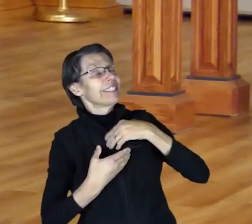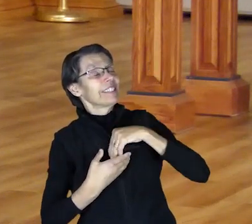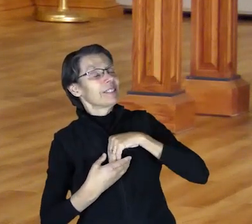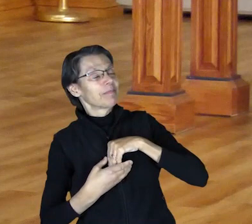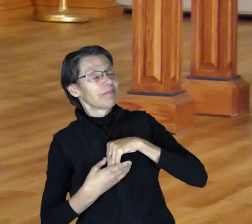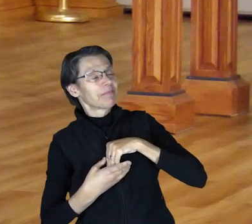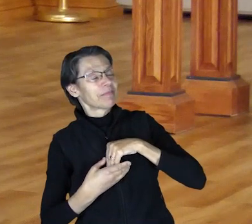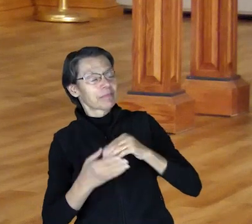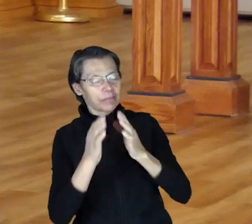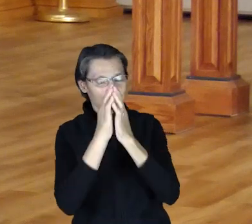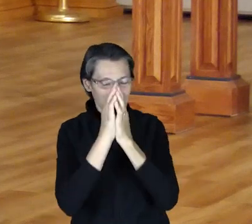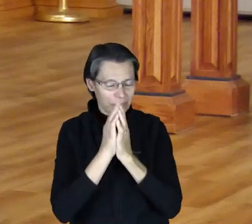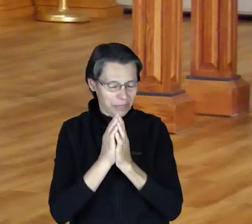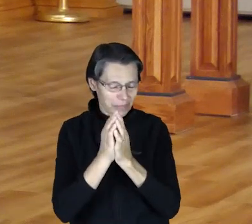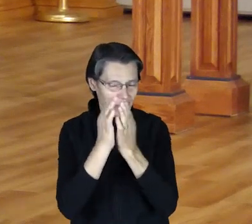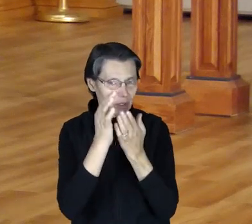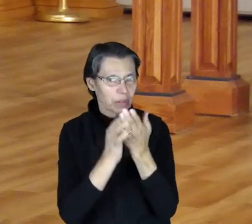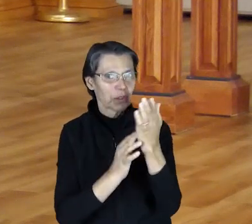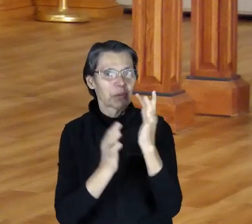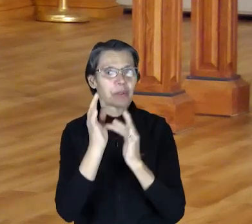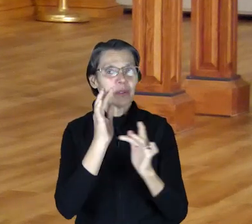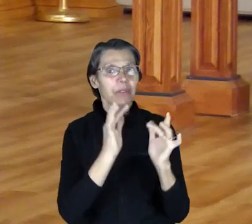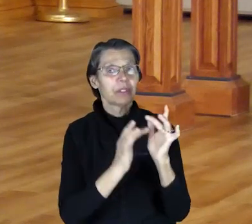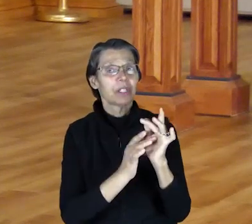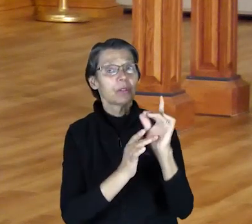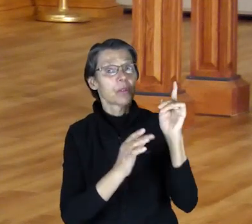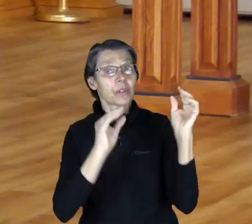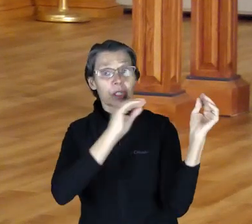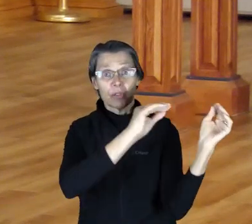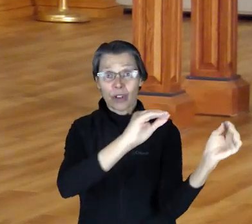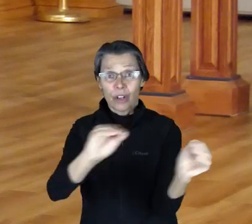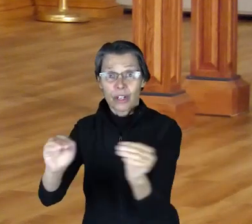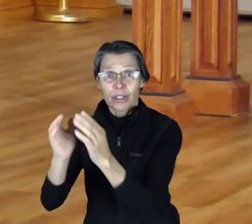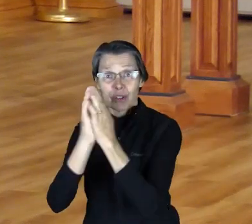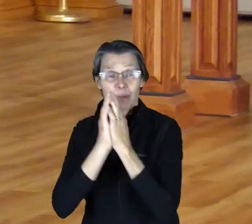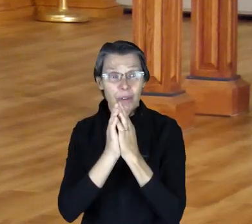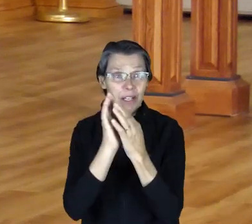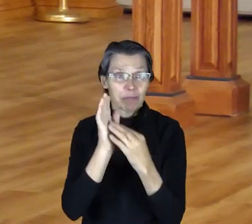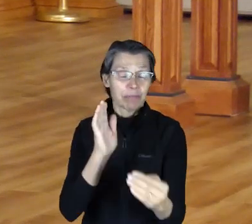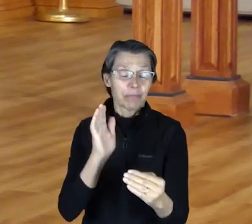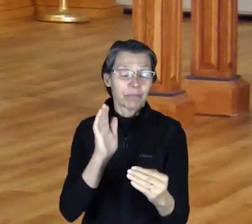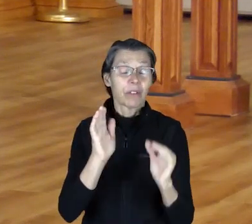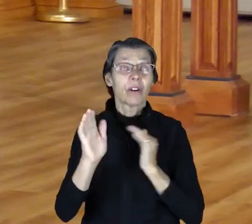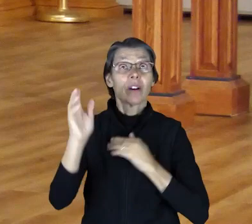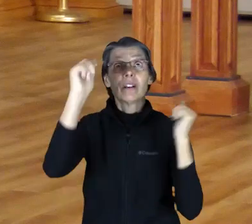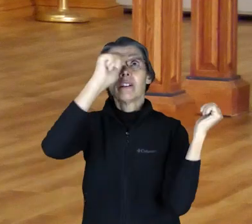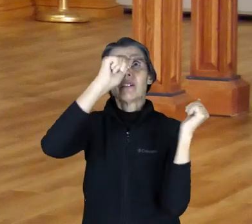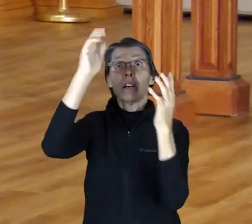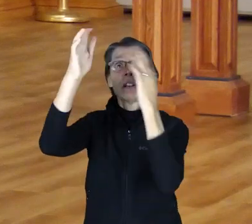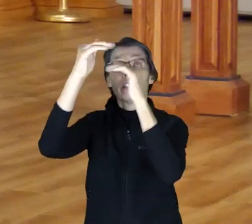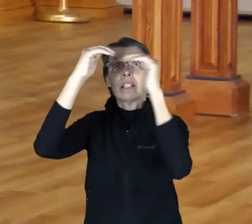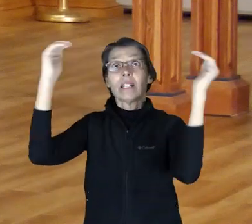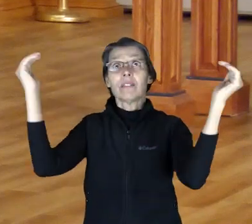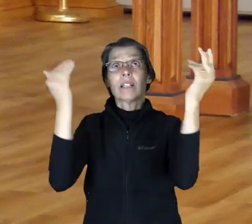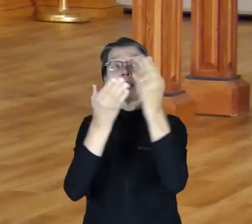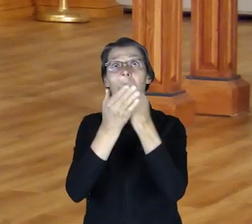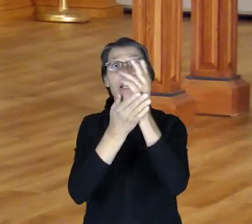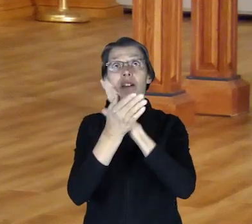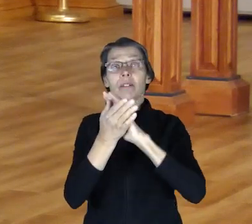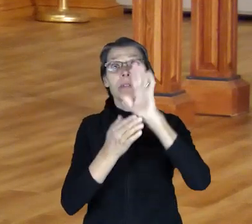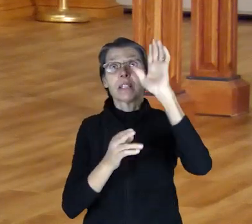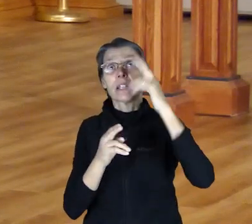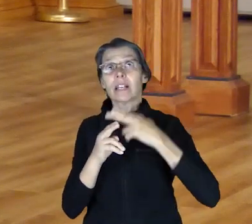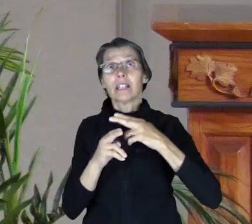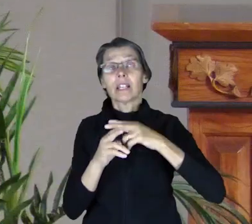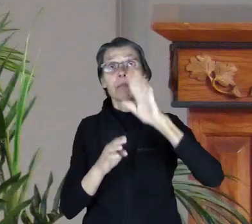We pray this in the name of Jesus, who has taught us to pray. Our Father, who art in heaven, hallowed be thy